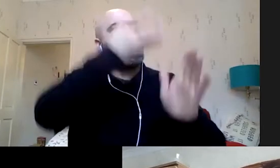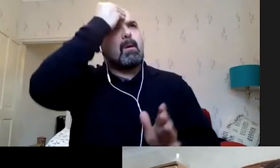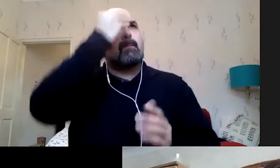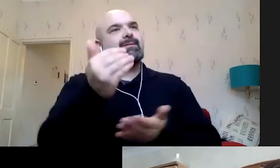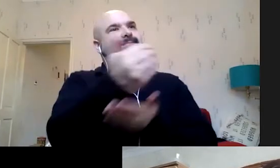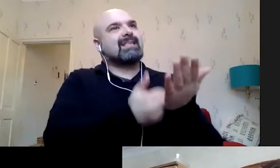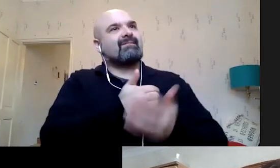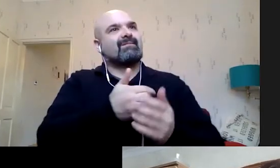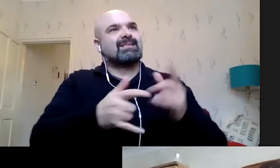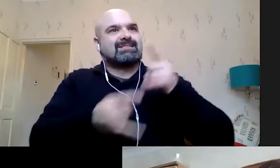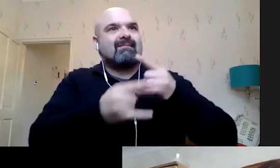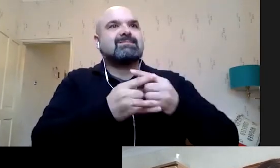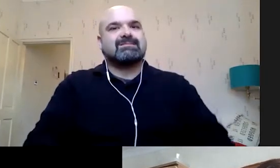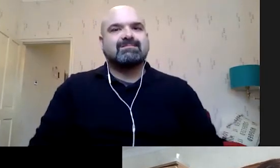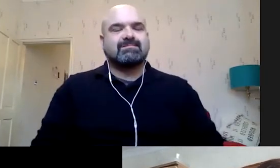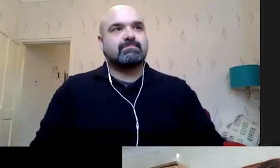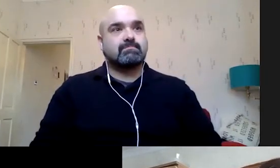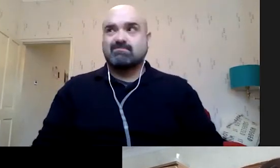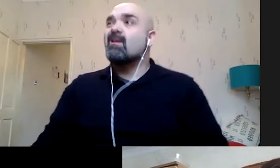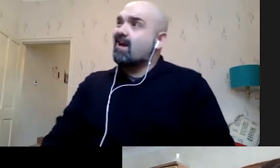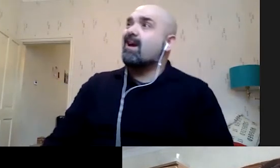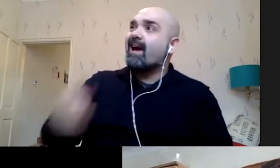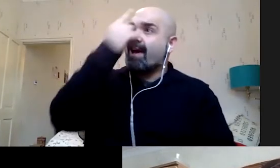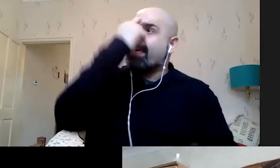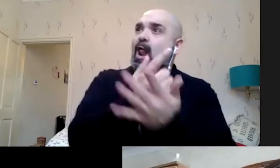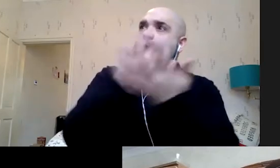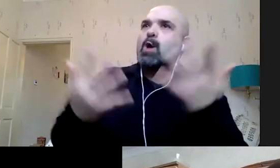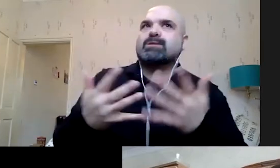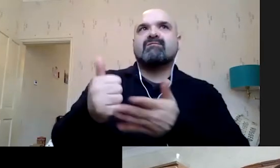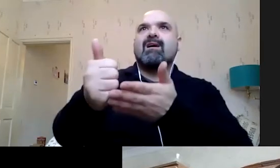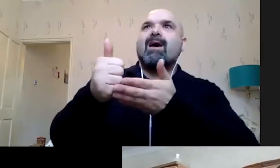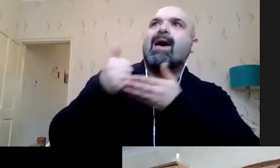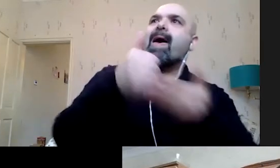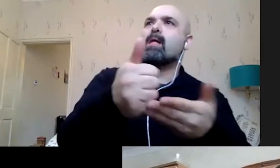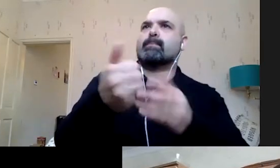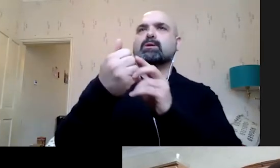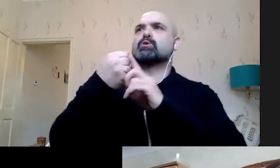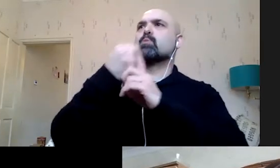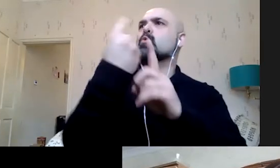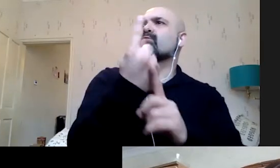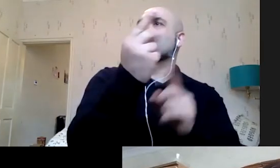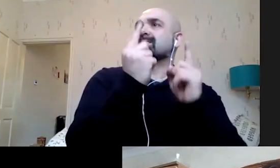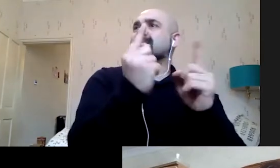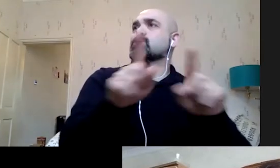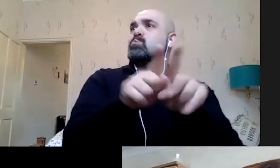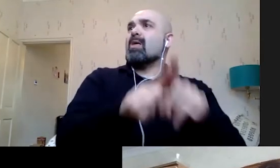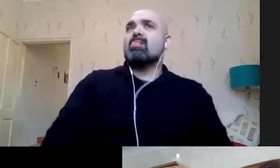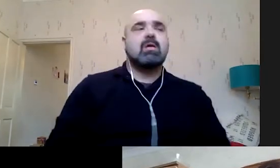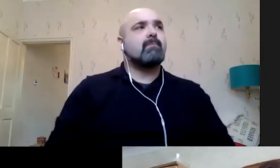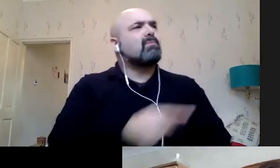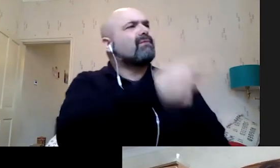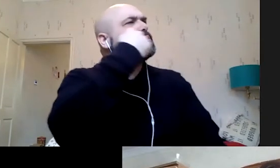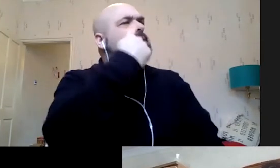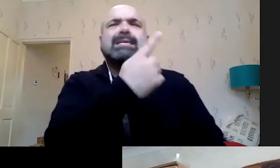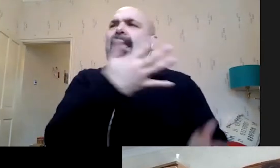Absolutely, I think there'll need to be lots of help and support and training for teachers. But have you seen any, you know, good educational